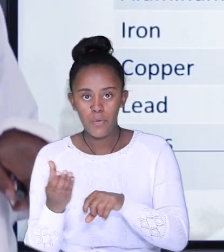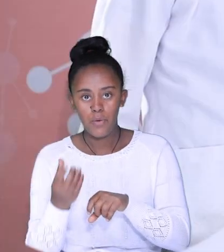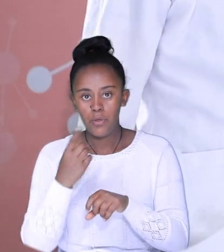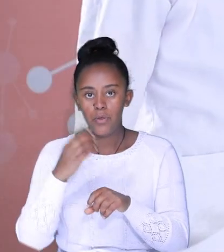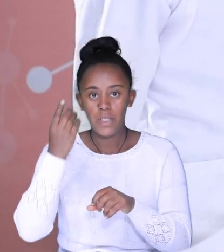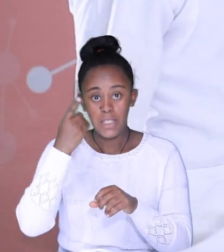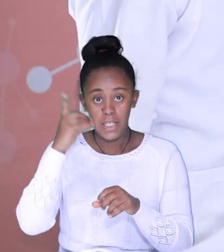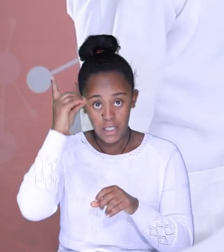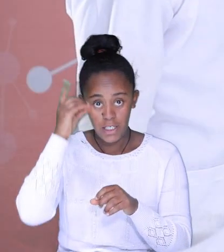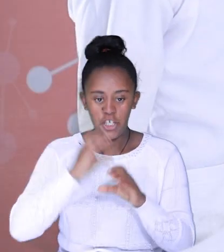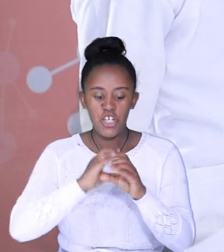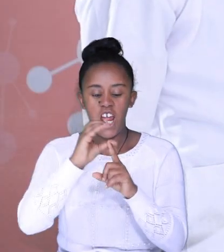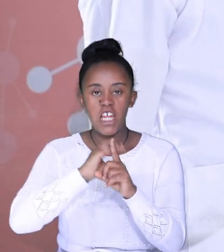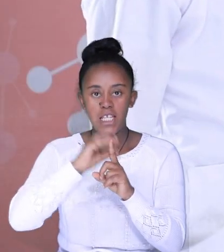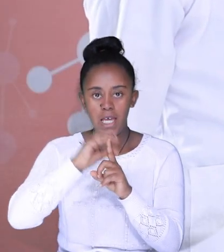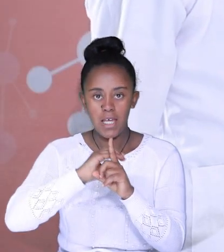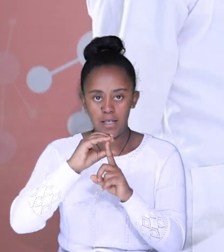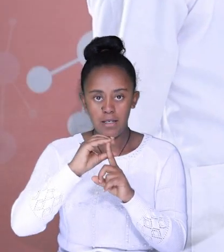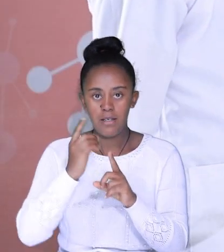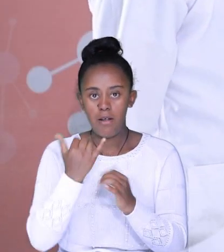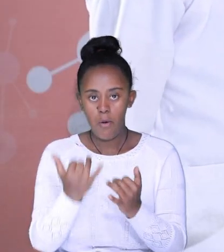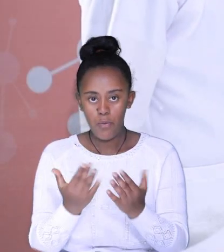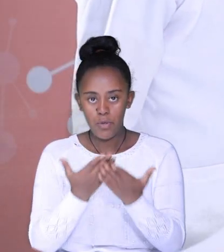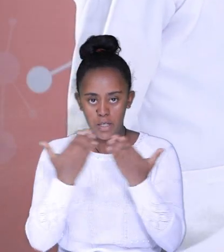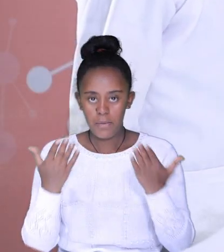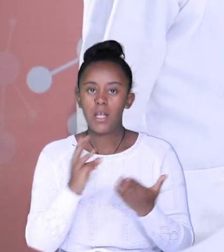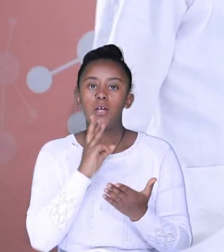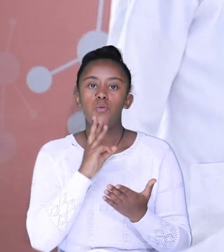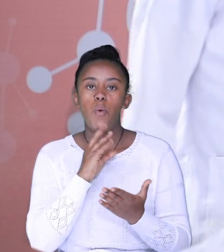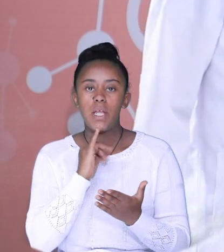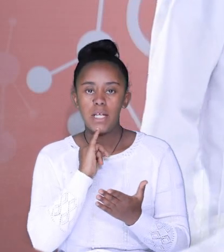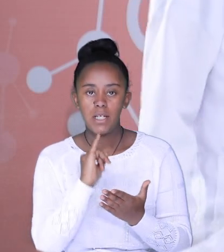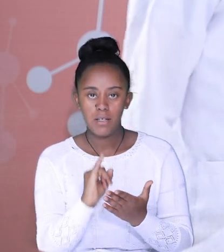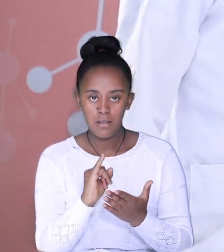Celsius. Now, the substance water is